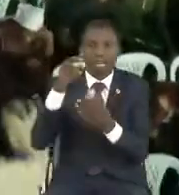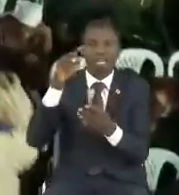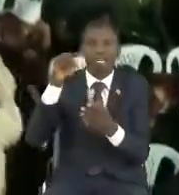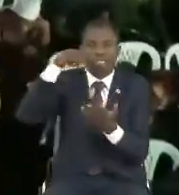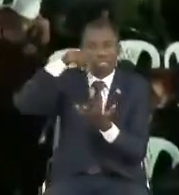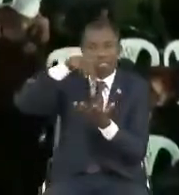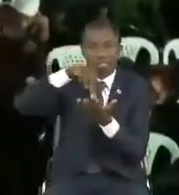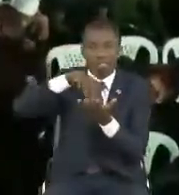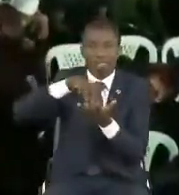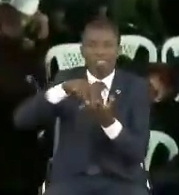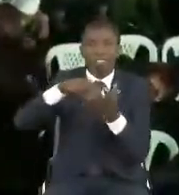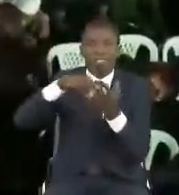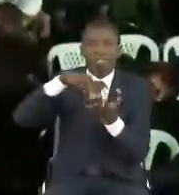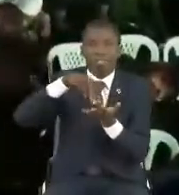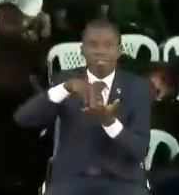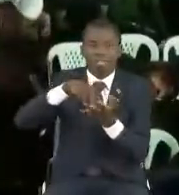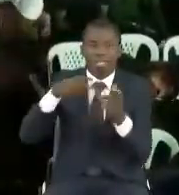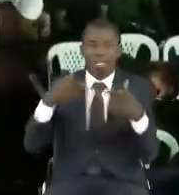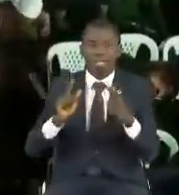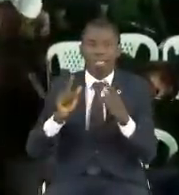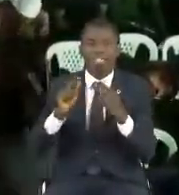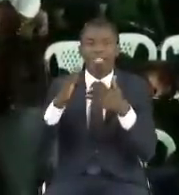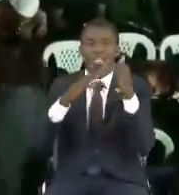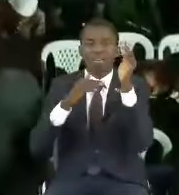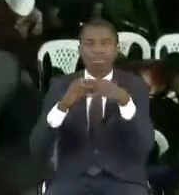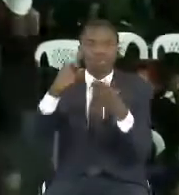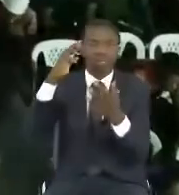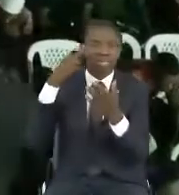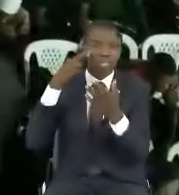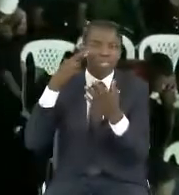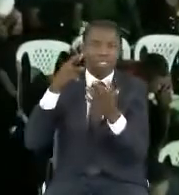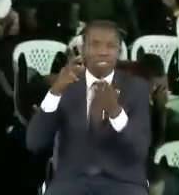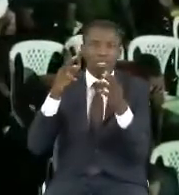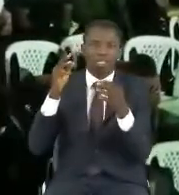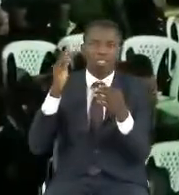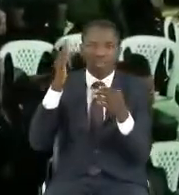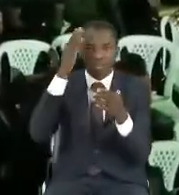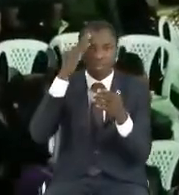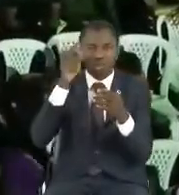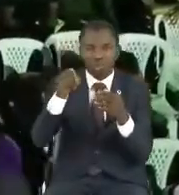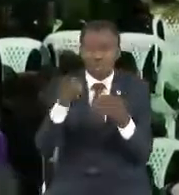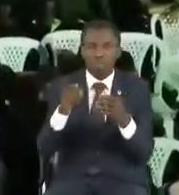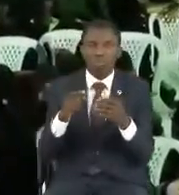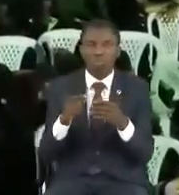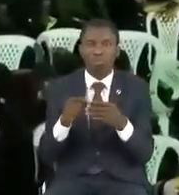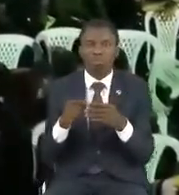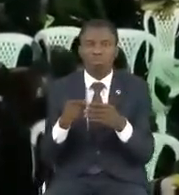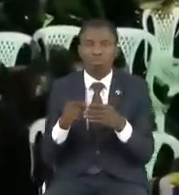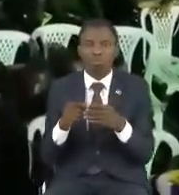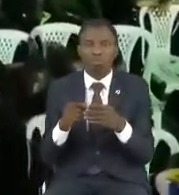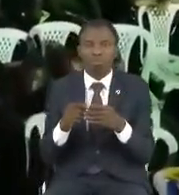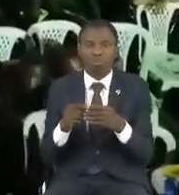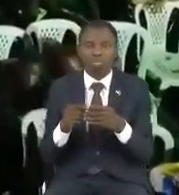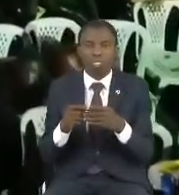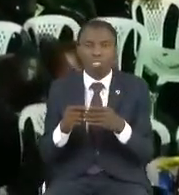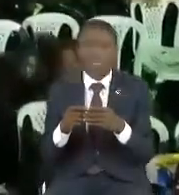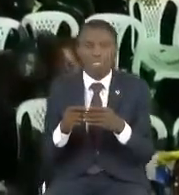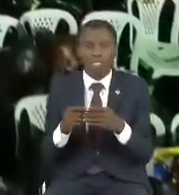recognize you. That you tonight, you say yes to him. Yes to